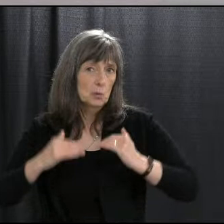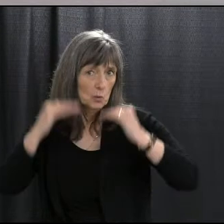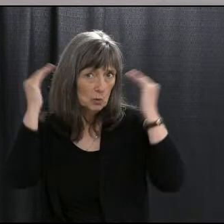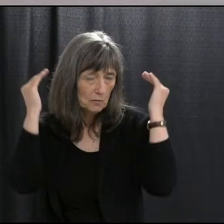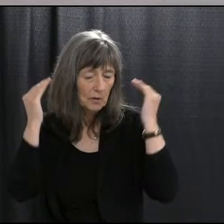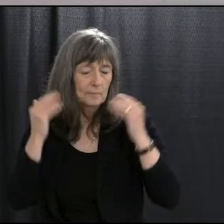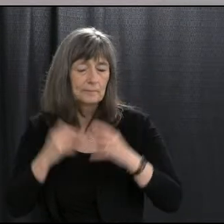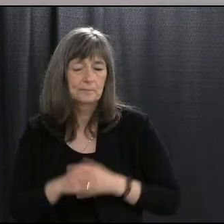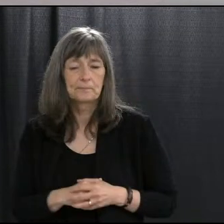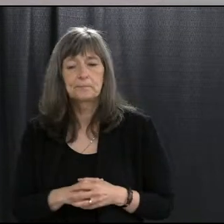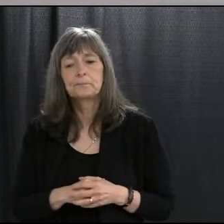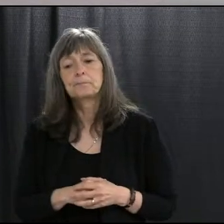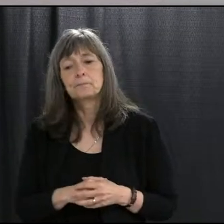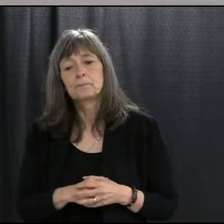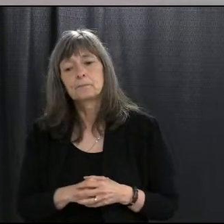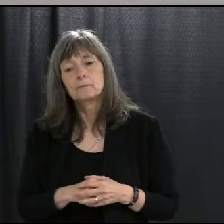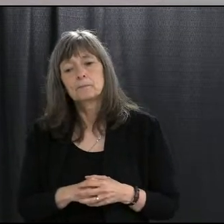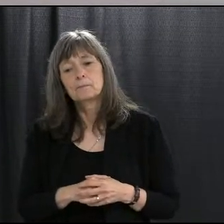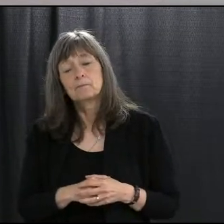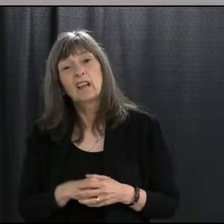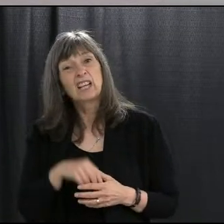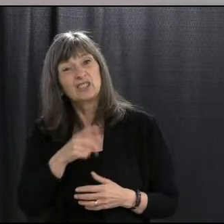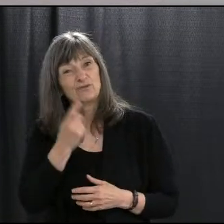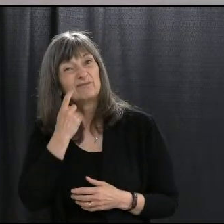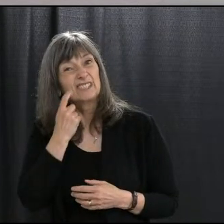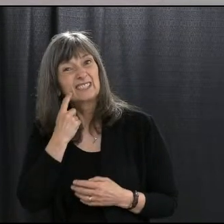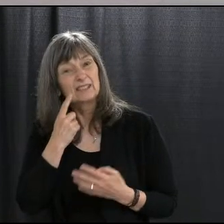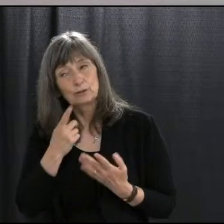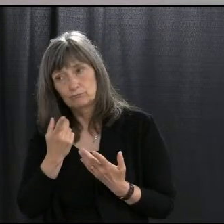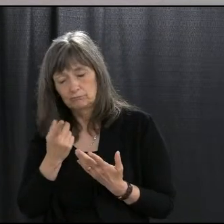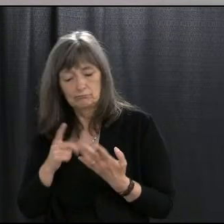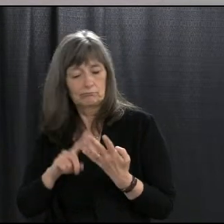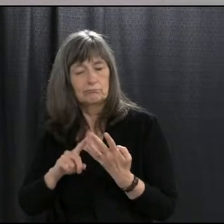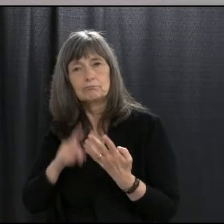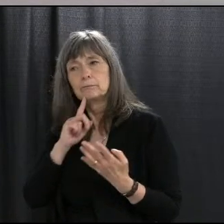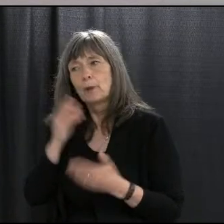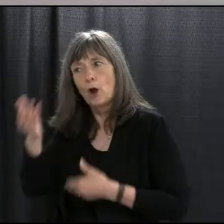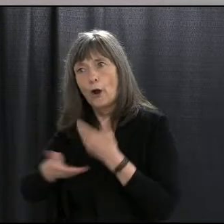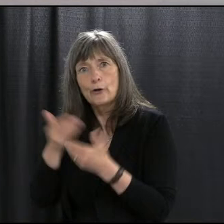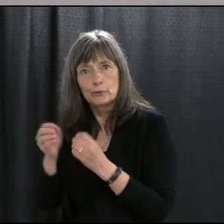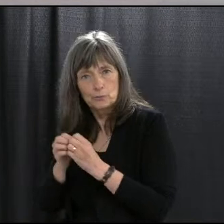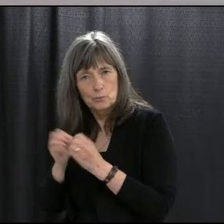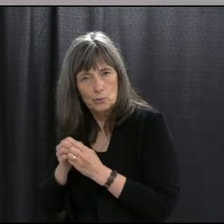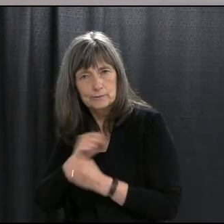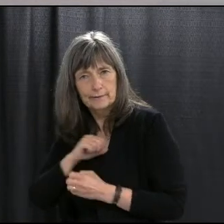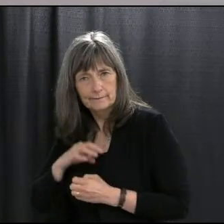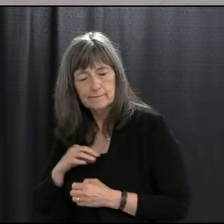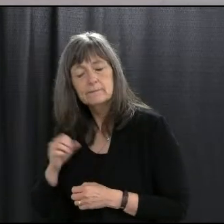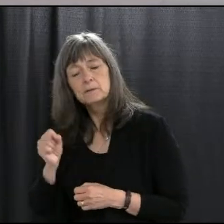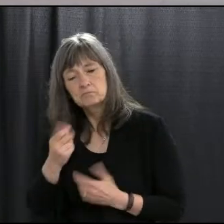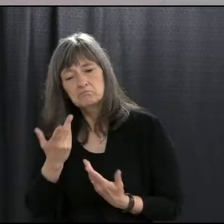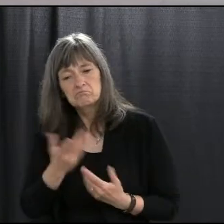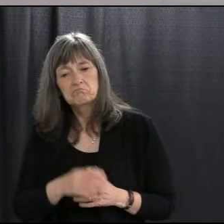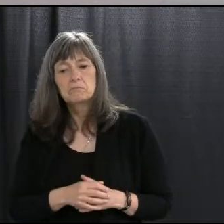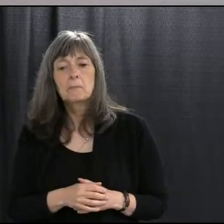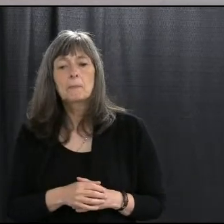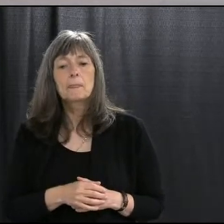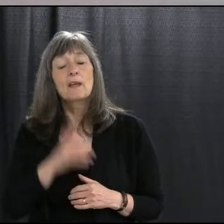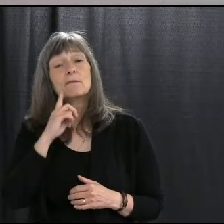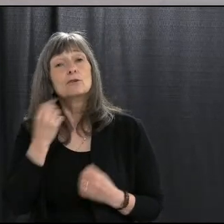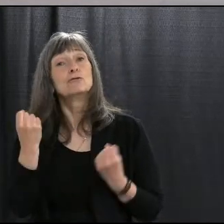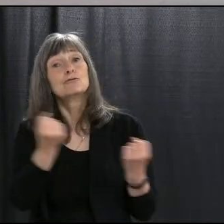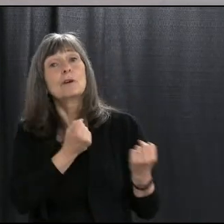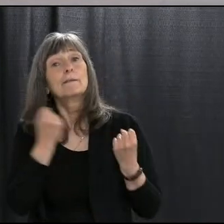You've mentioned the initiatives that are in place to try and recruit more people into the system. In terms of the mobile